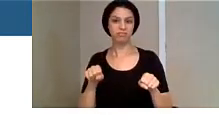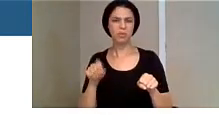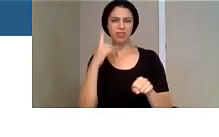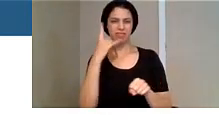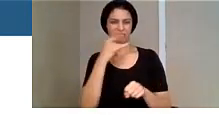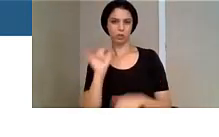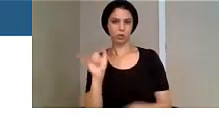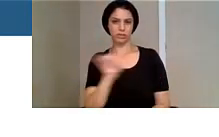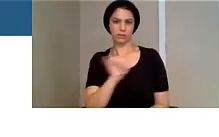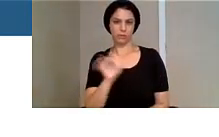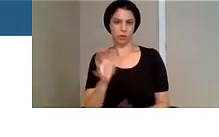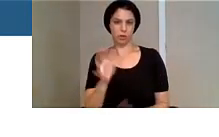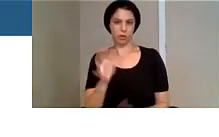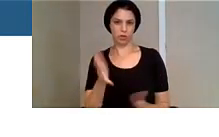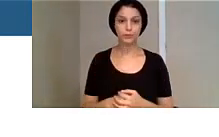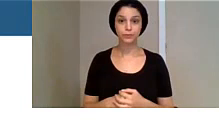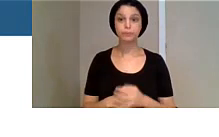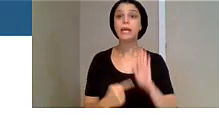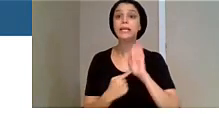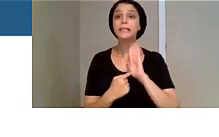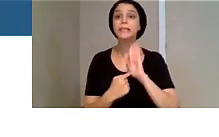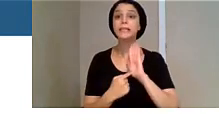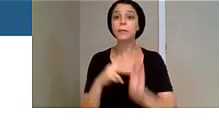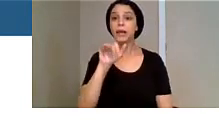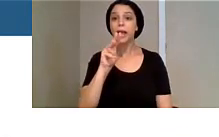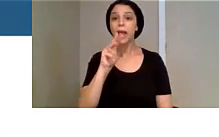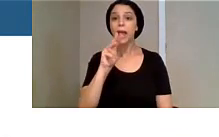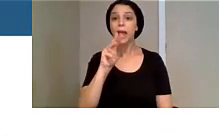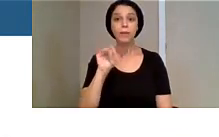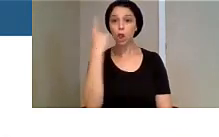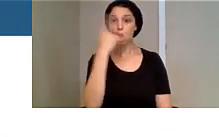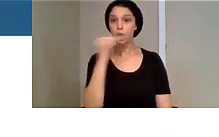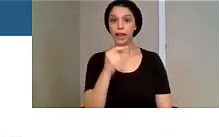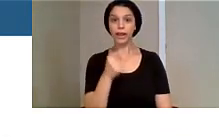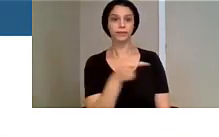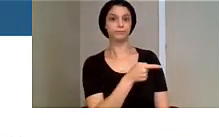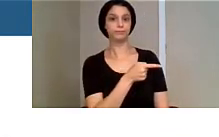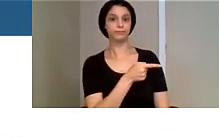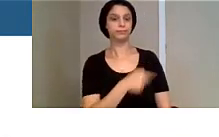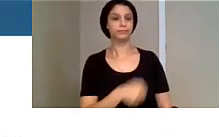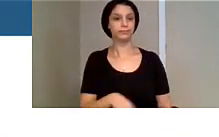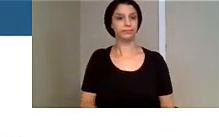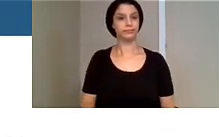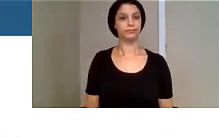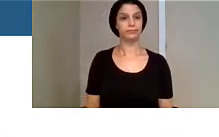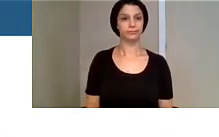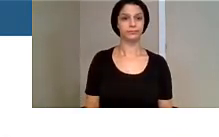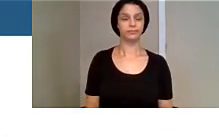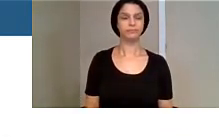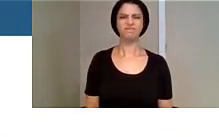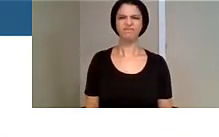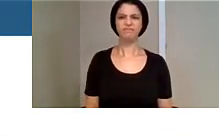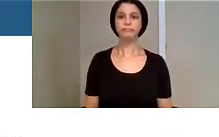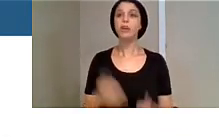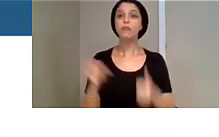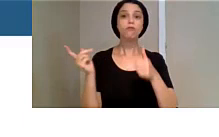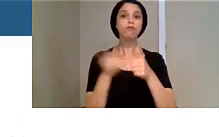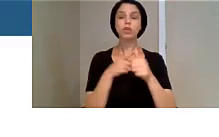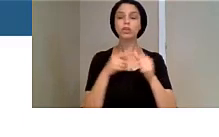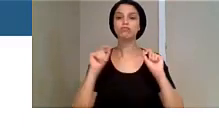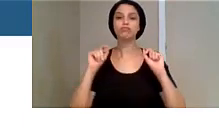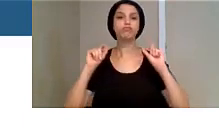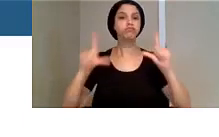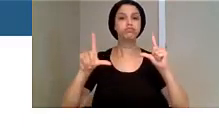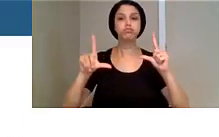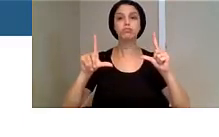let me give you an example about what that looks like. Here's a screenshot example of it. So the first screenshot over